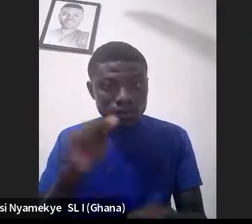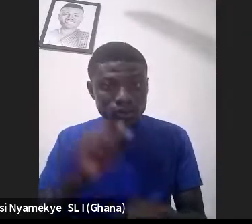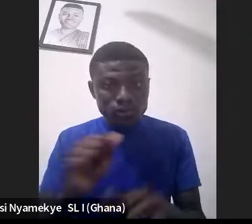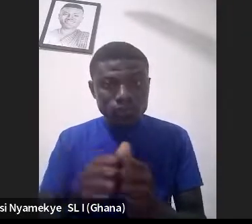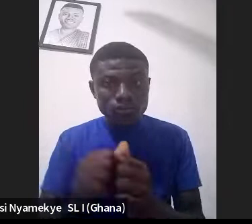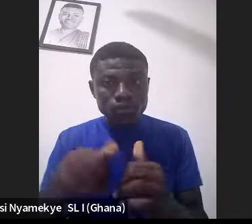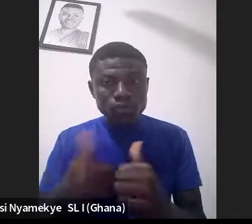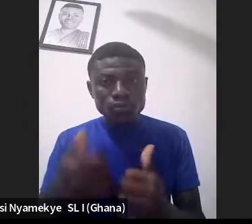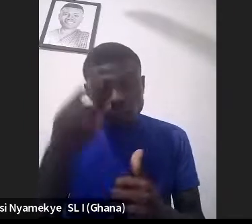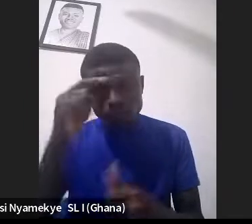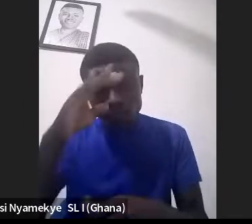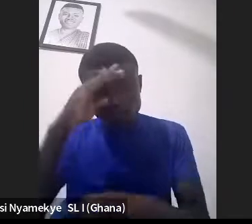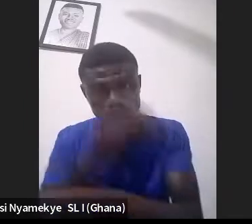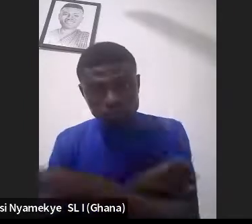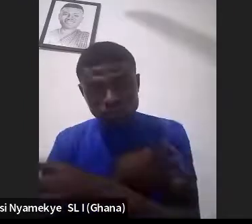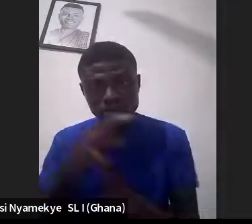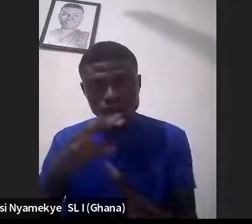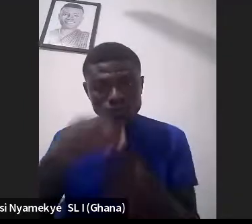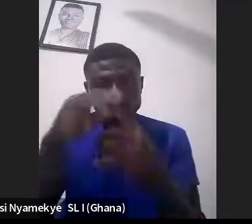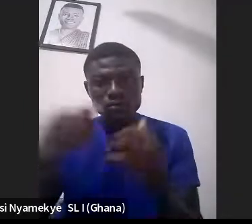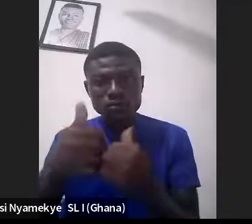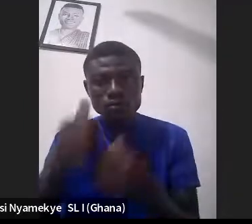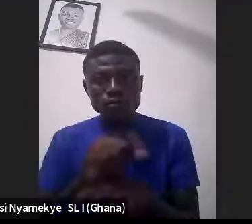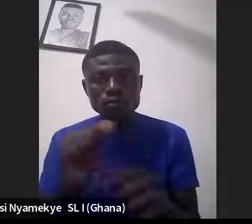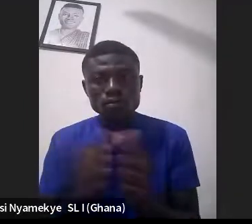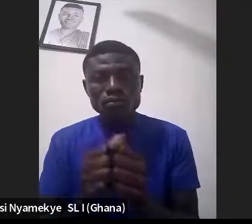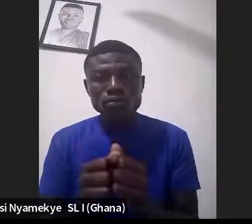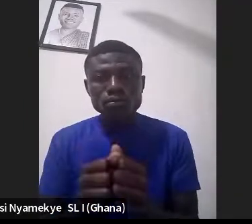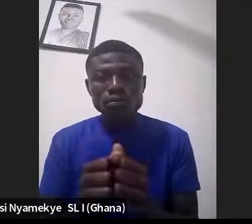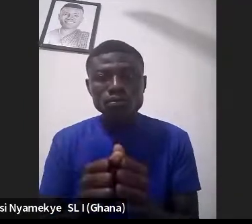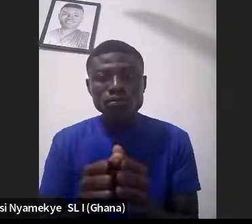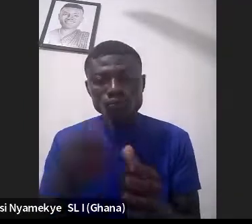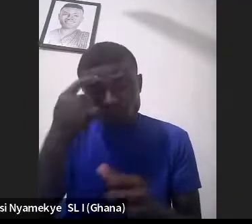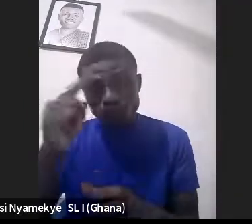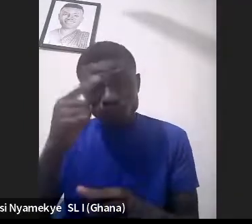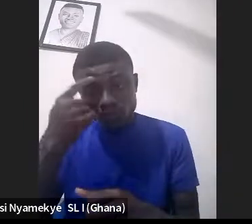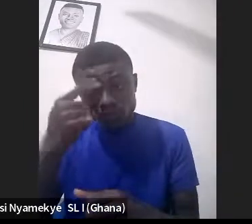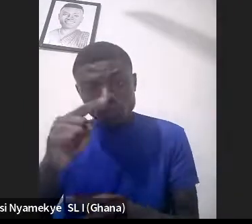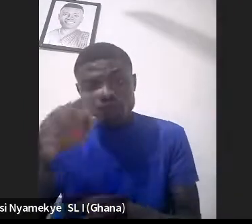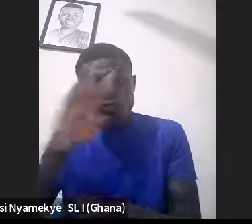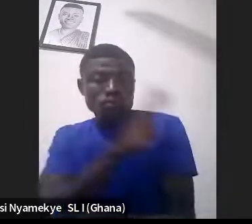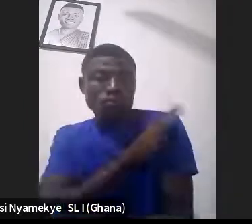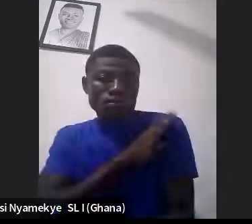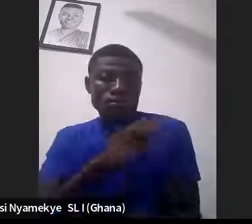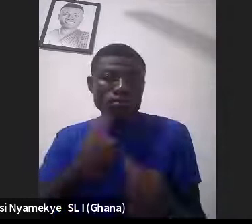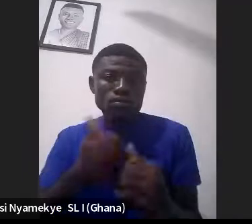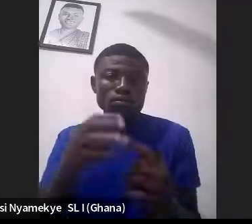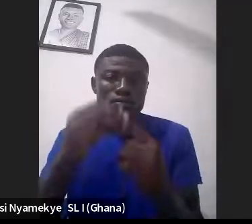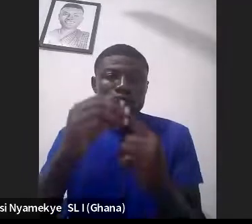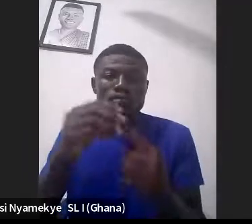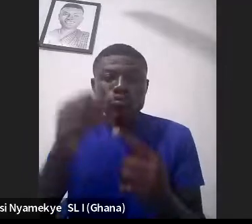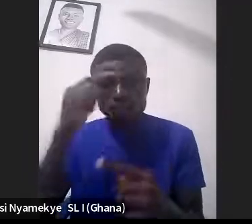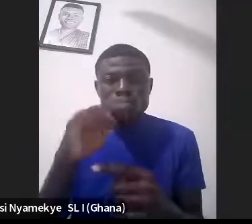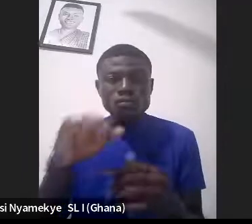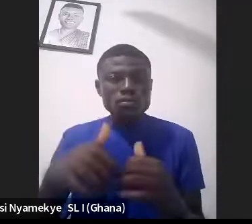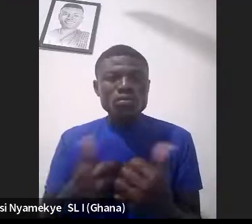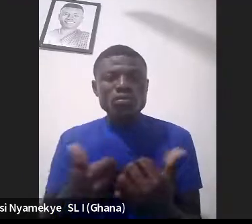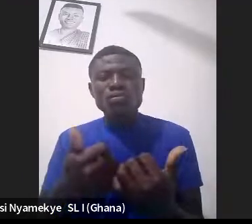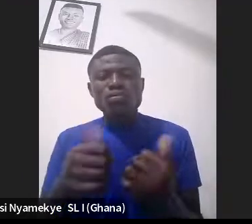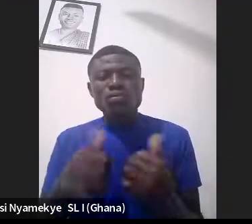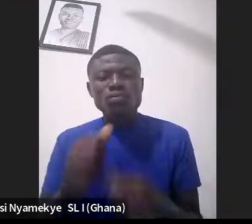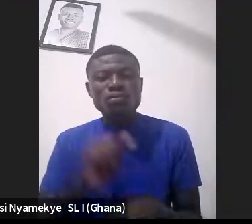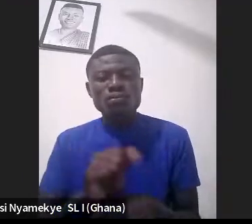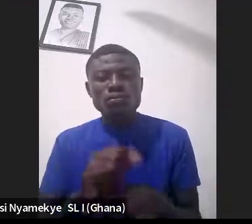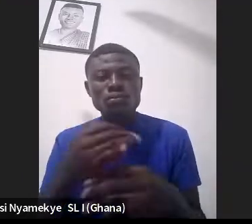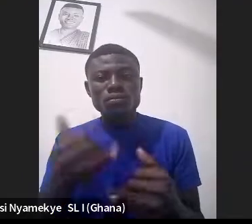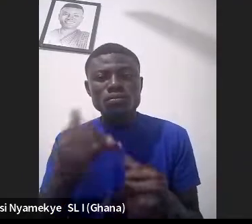Louis, especially for Benjamin especially? How was it for him? How did he take it? And now that he's